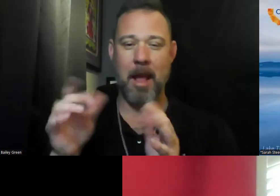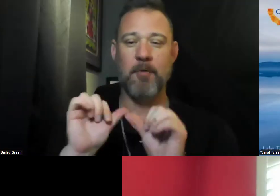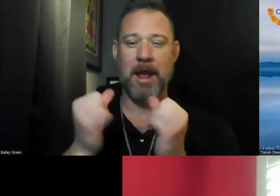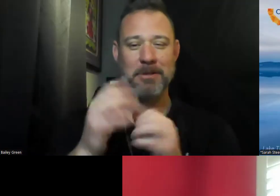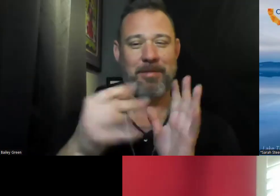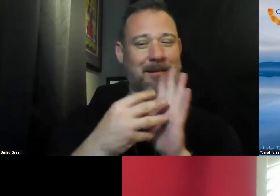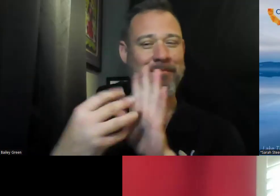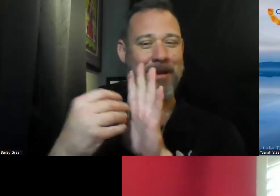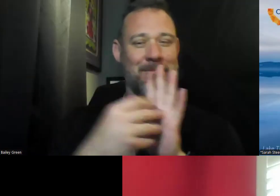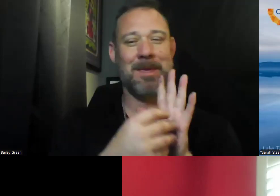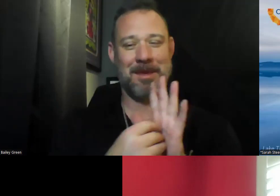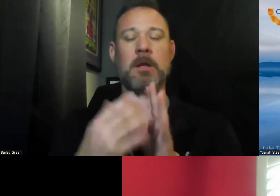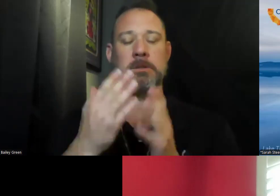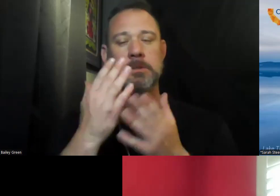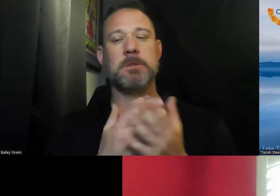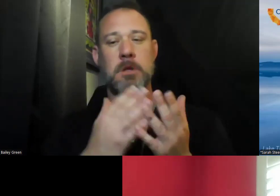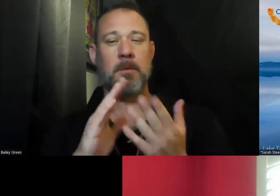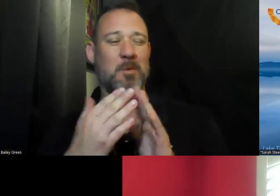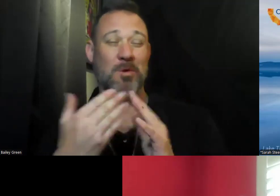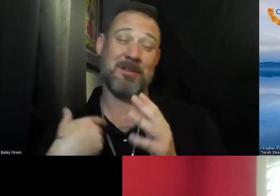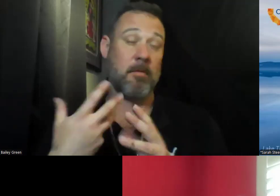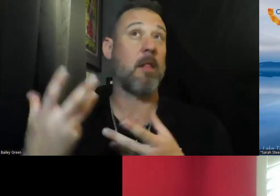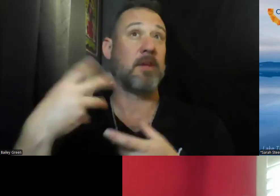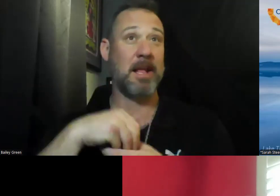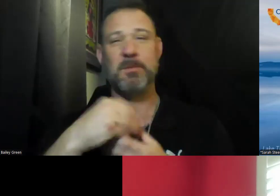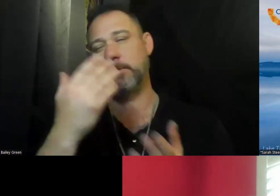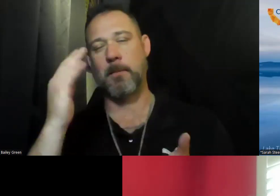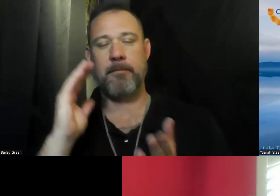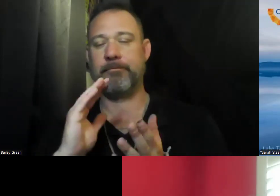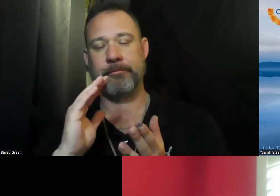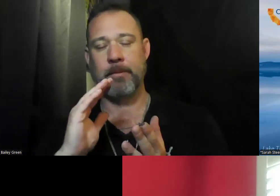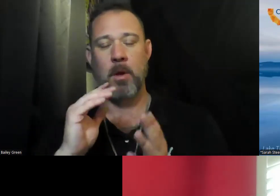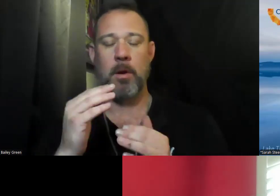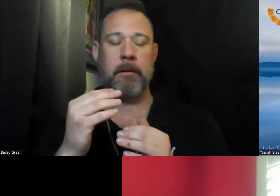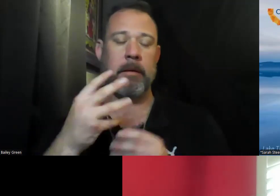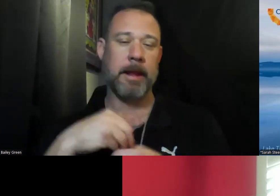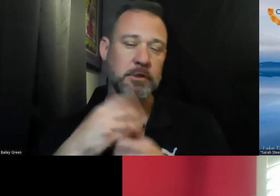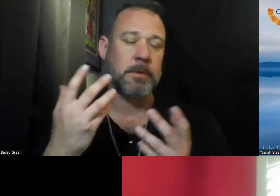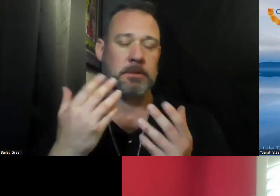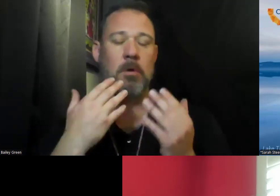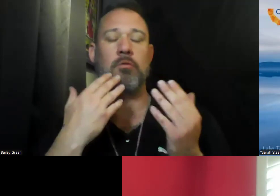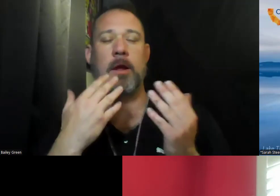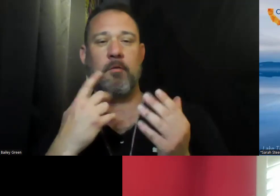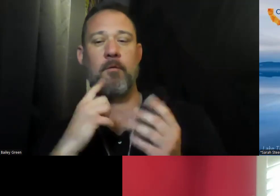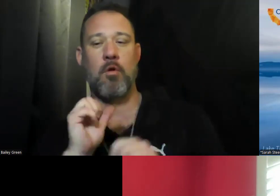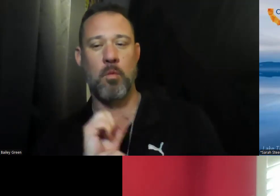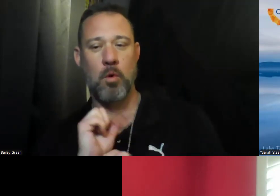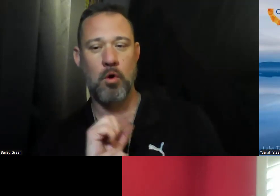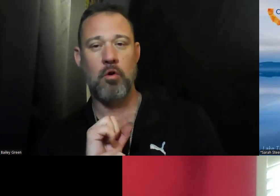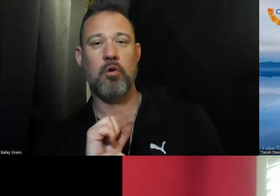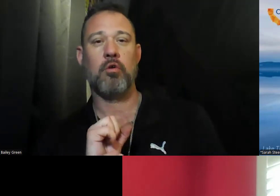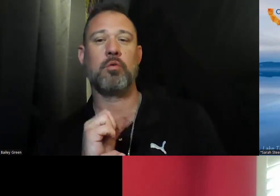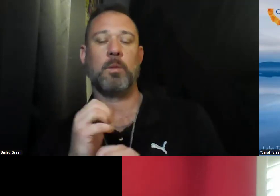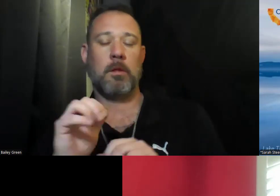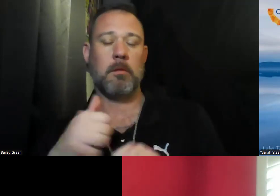that sometimes some communities have great engagement and some communities have lower engagement. So really grateful for the work that was done with this, putting